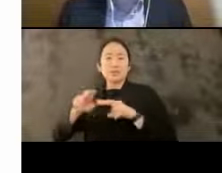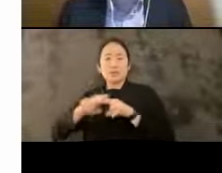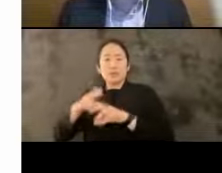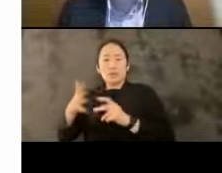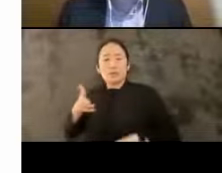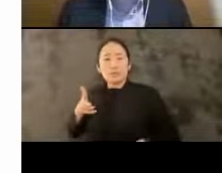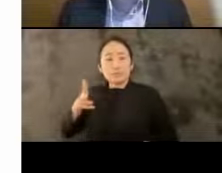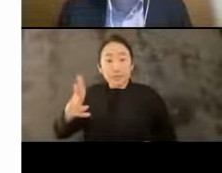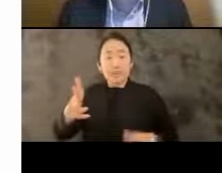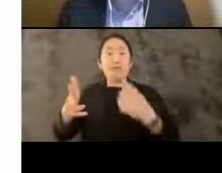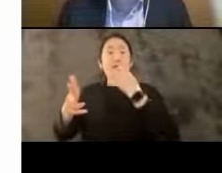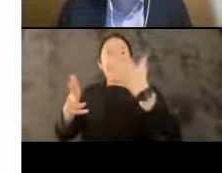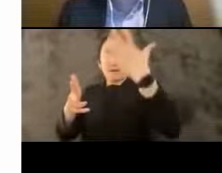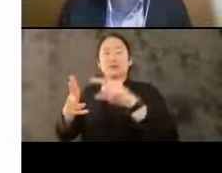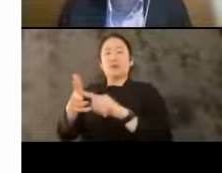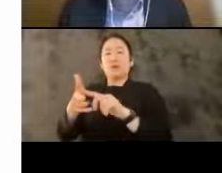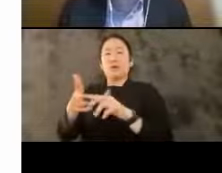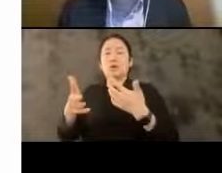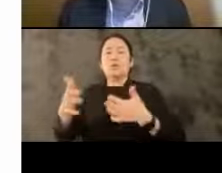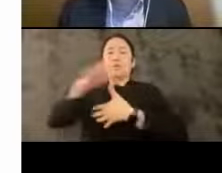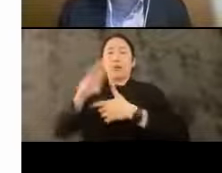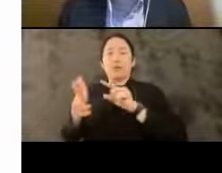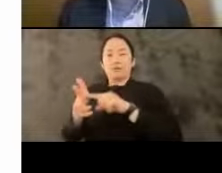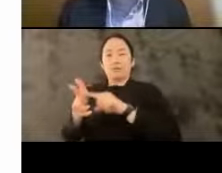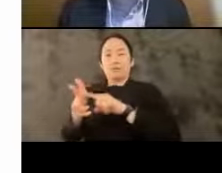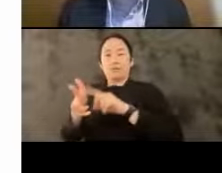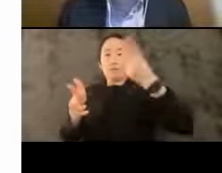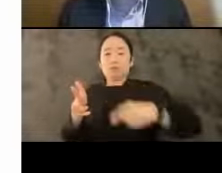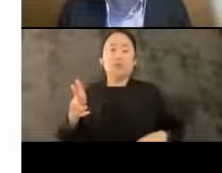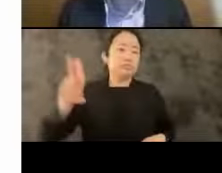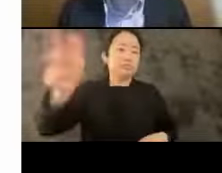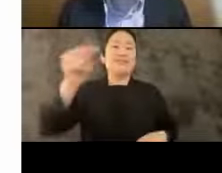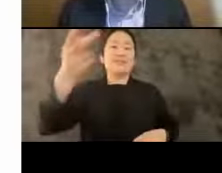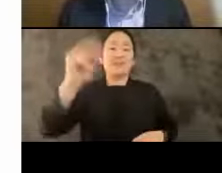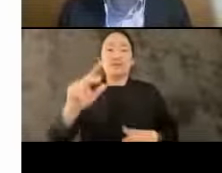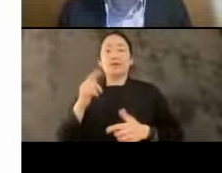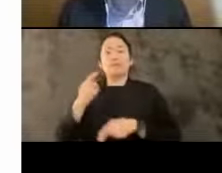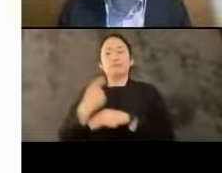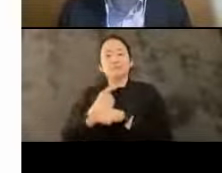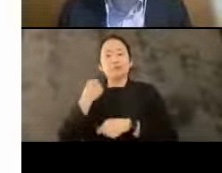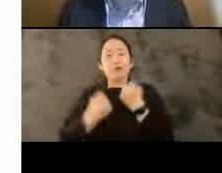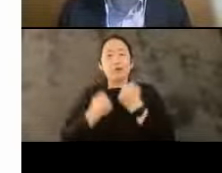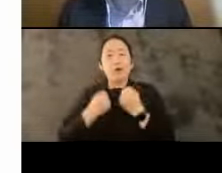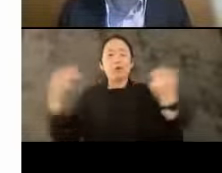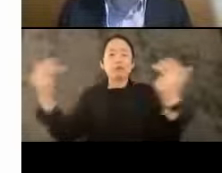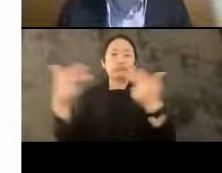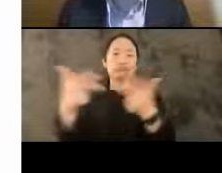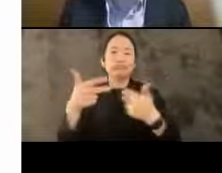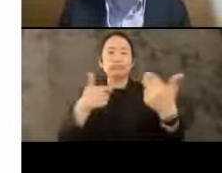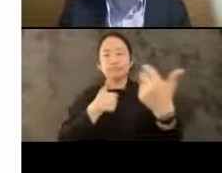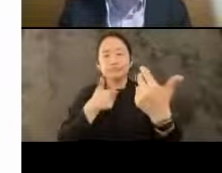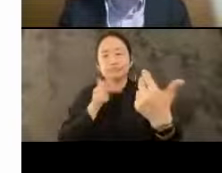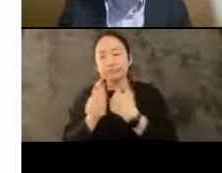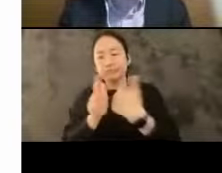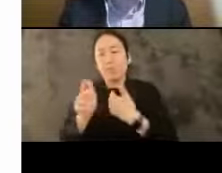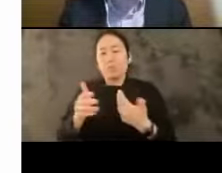priority to go through before the rest of the vehicles would go through. So those things might make a bigger difference. I don't know, Kevin,